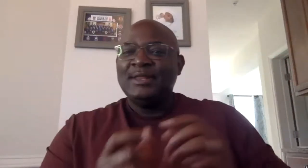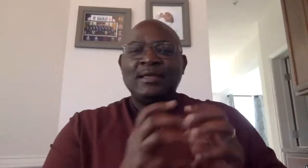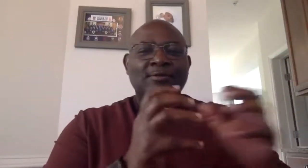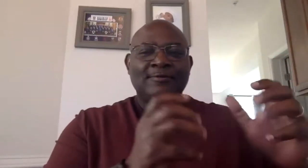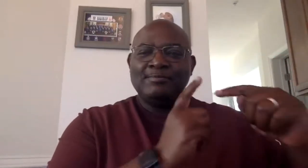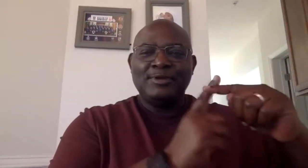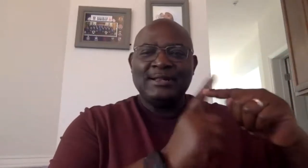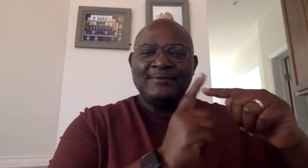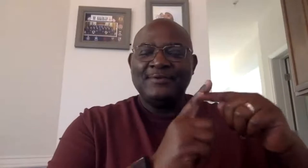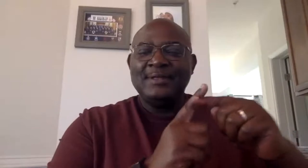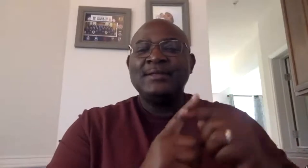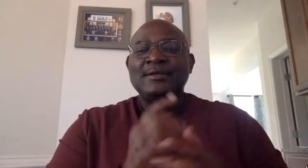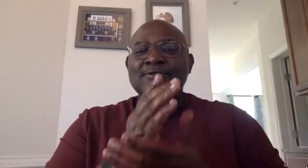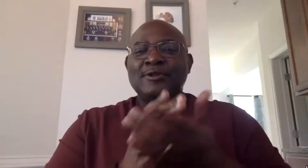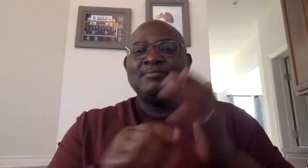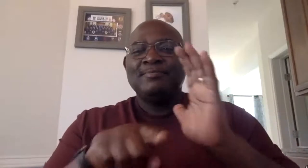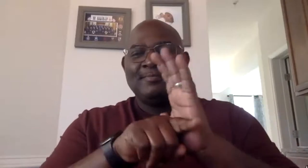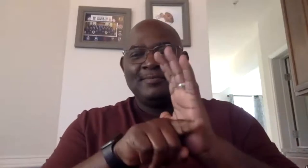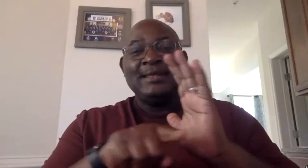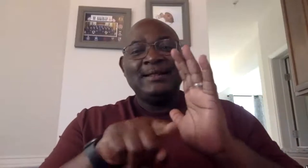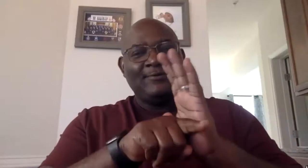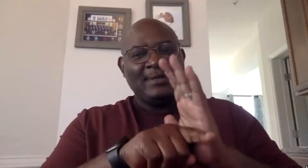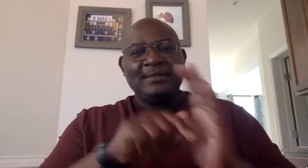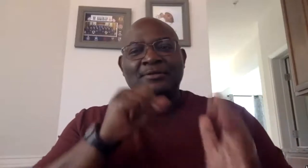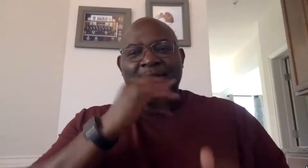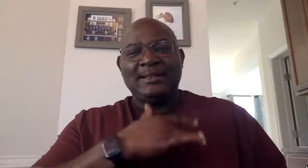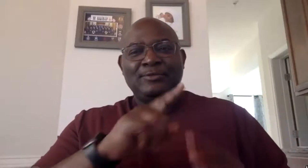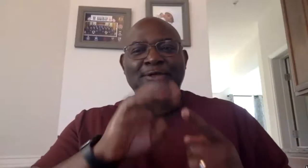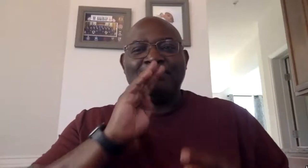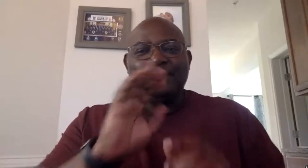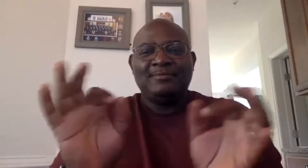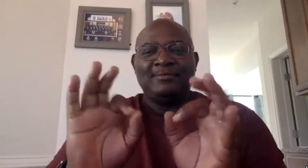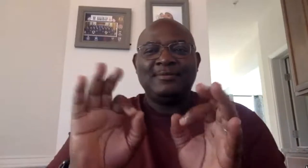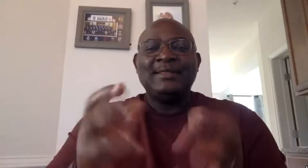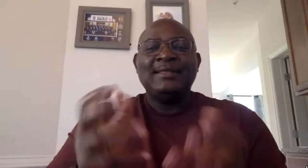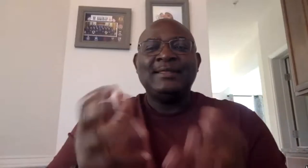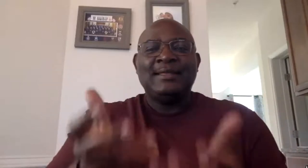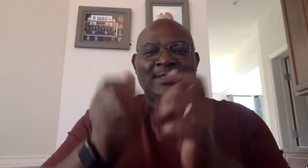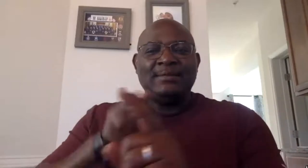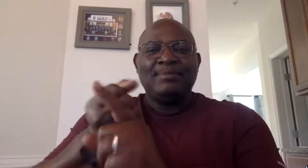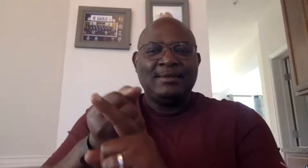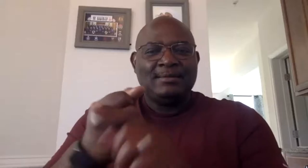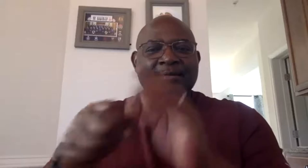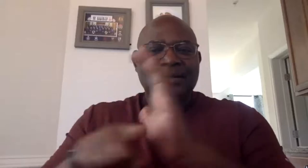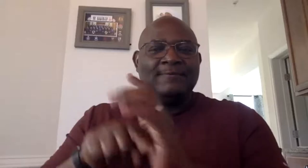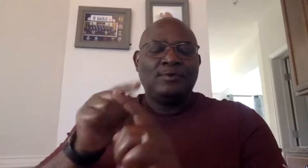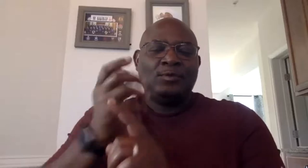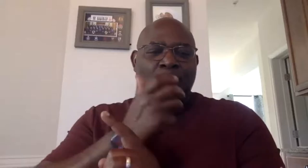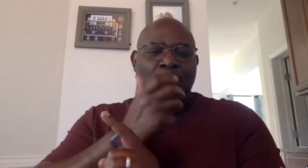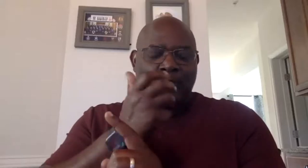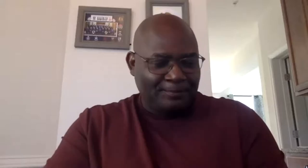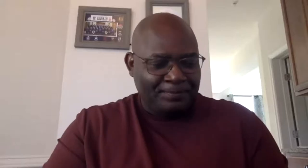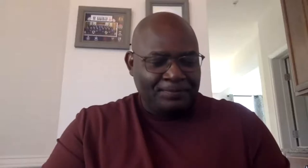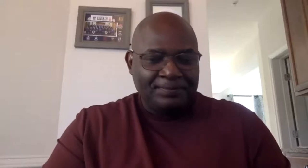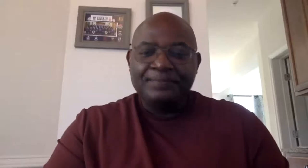And to be able to, there's a lot of positive experiences and some negative experiences that there's